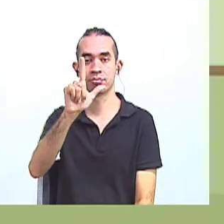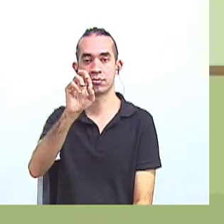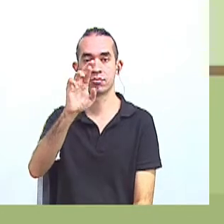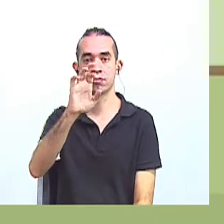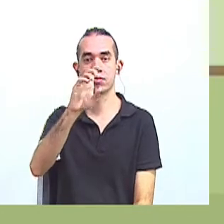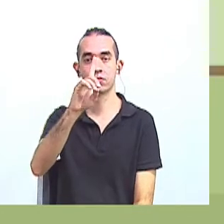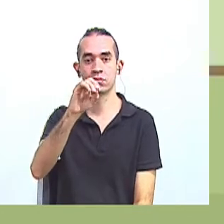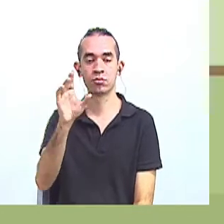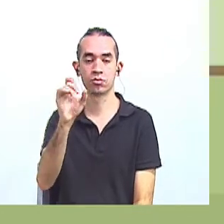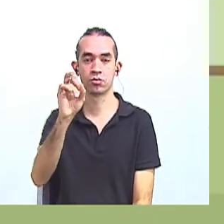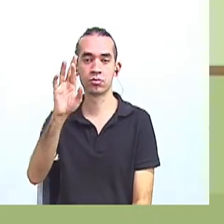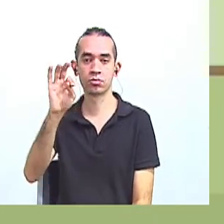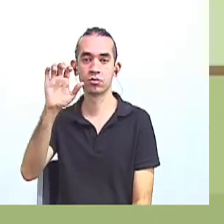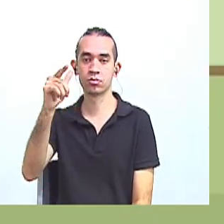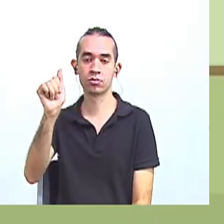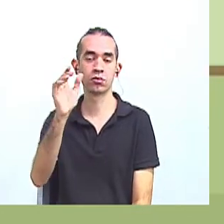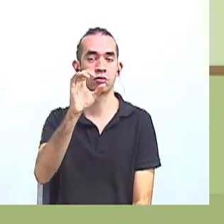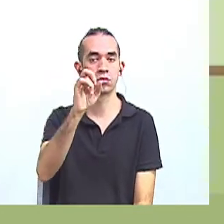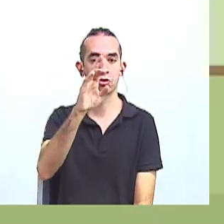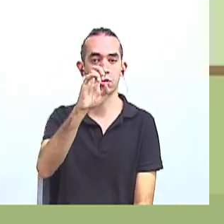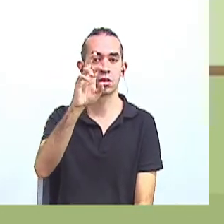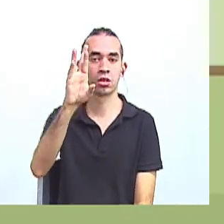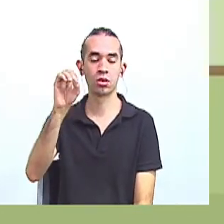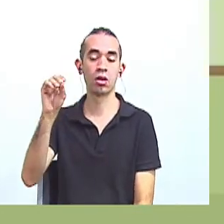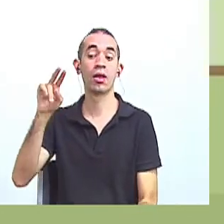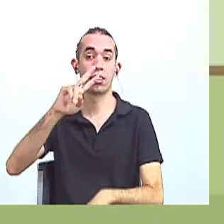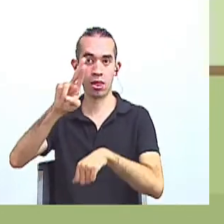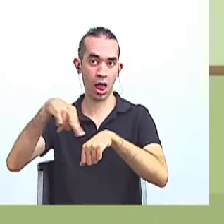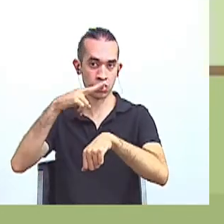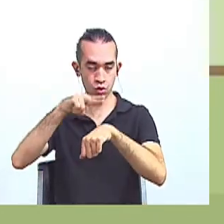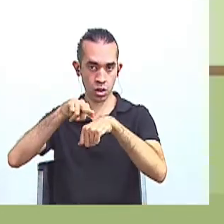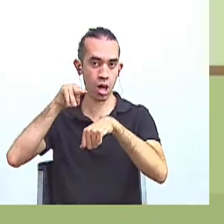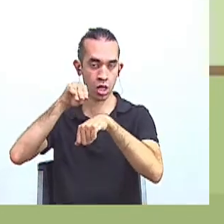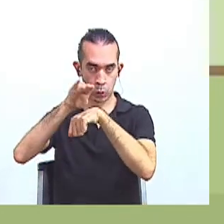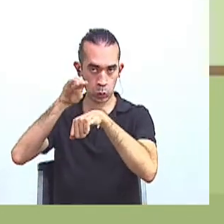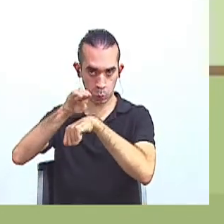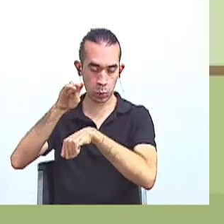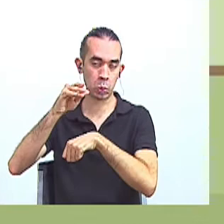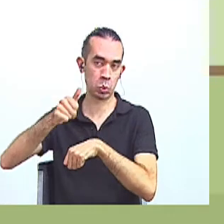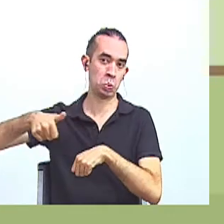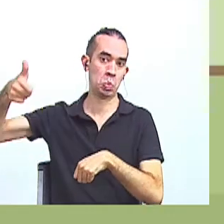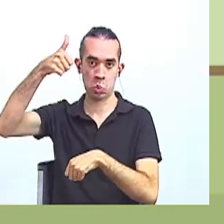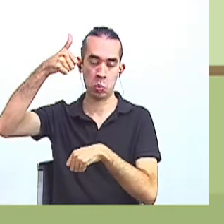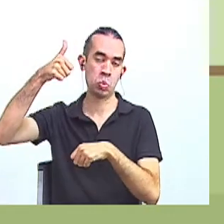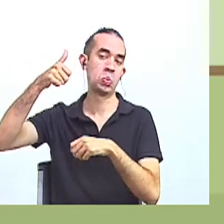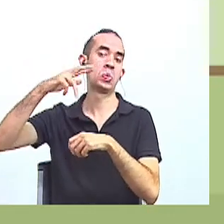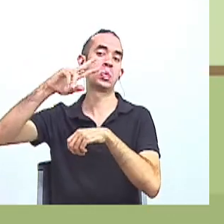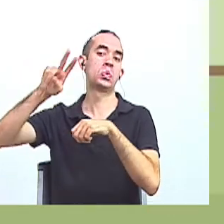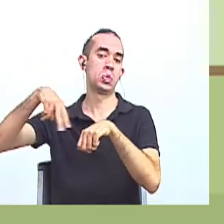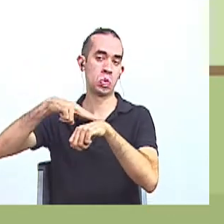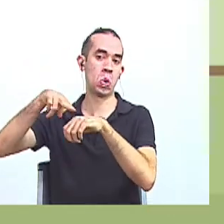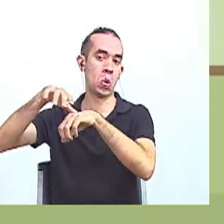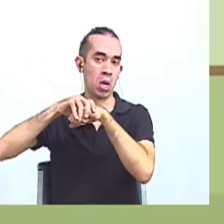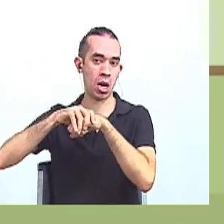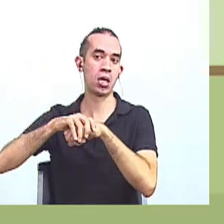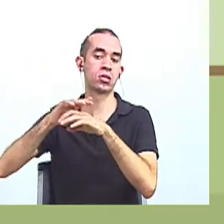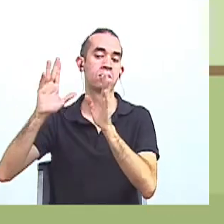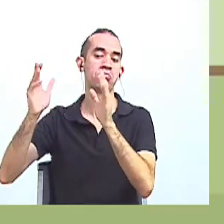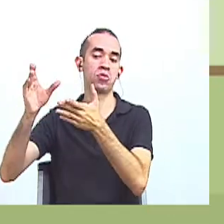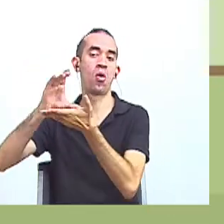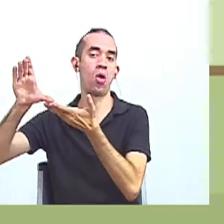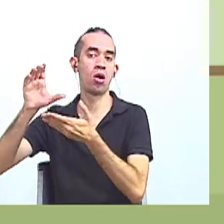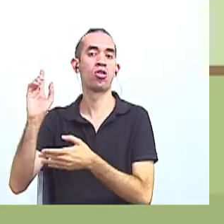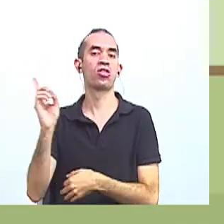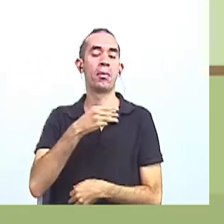Ortega Cordero. He is the English advisor, National English Advisor at the Ministry of Public Education for high school. Let's see what